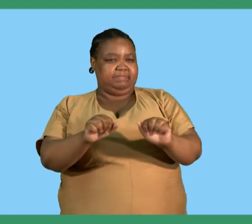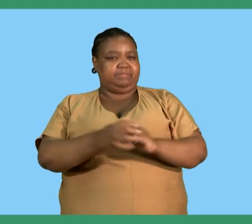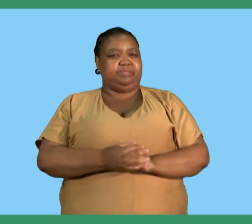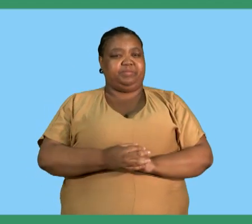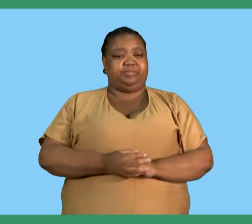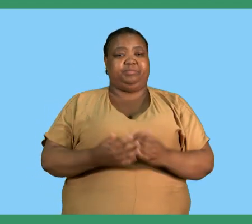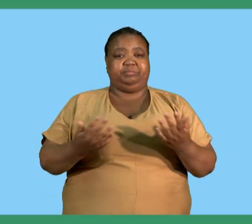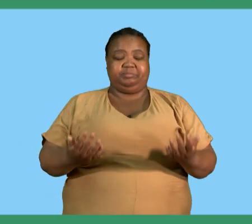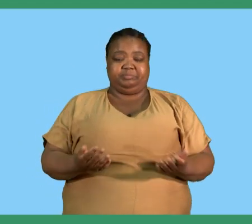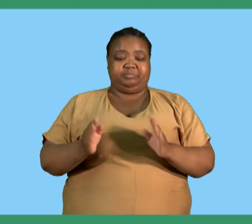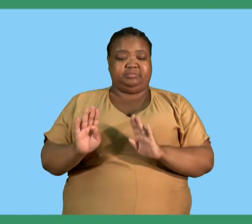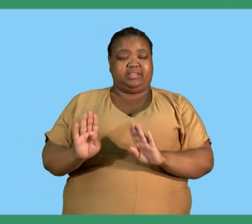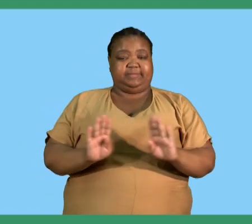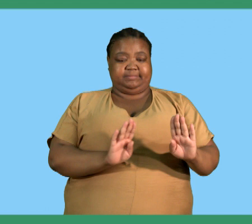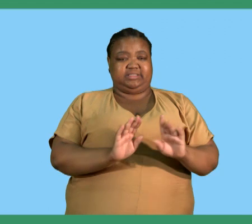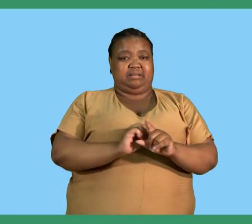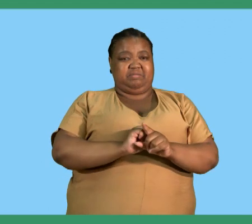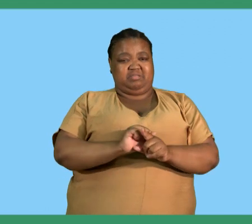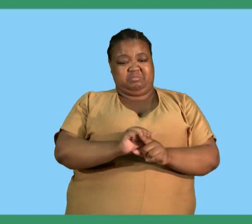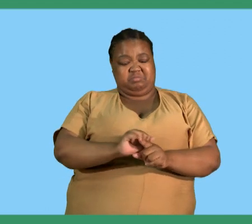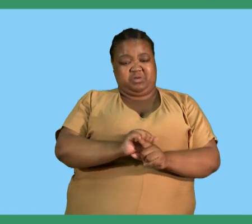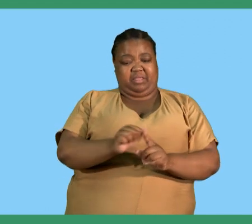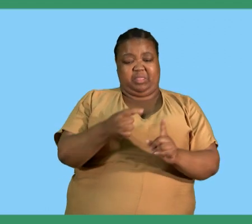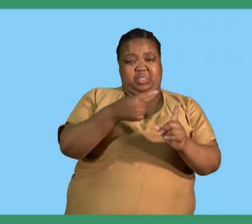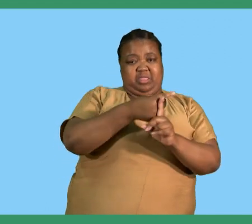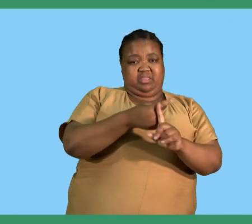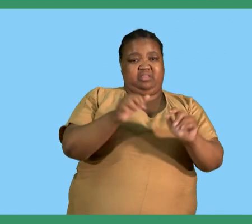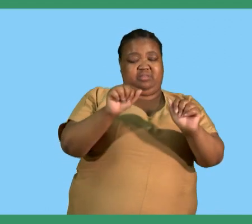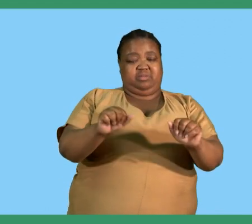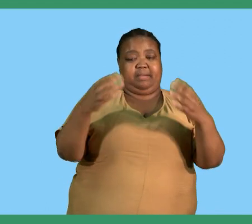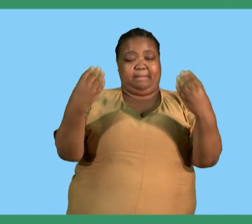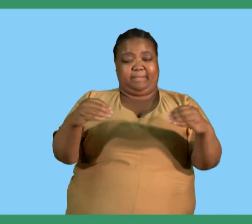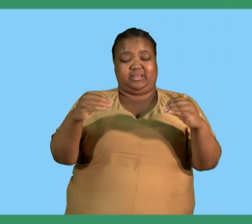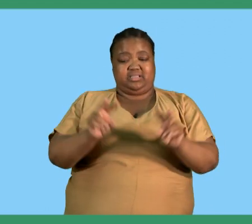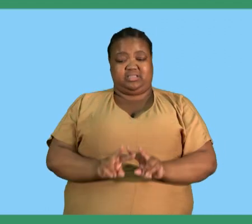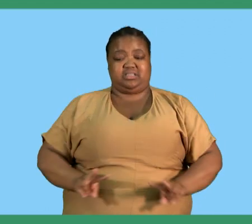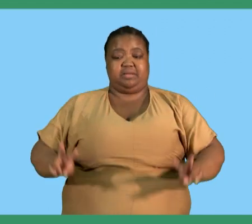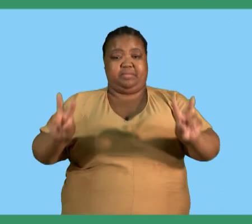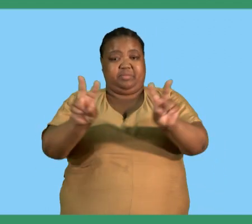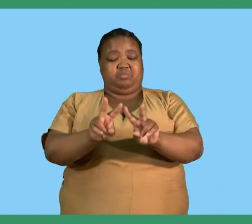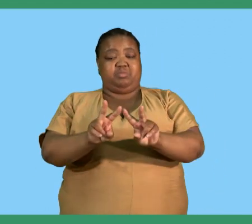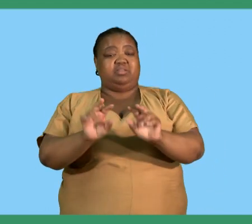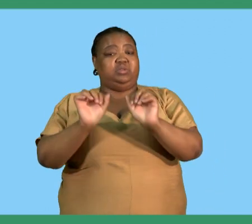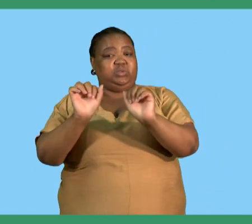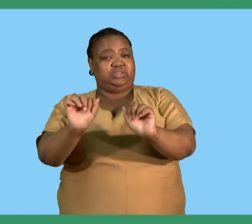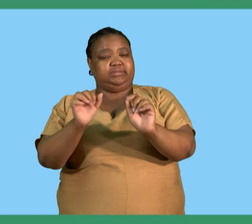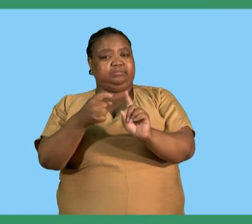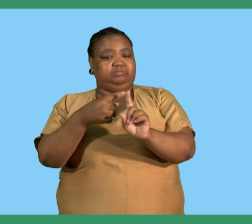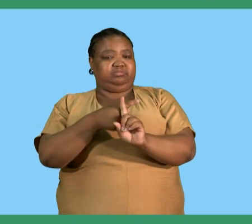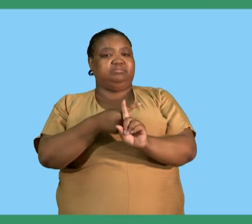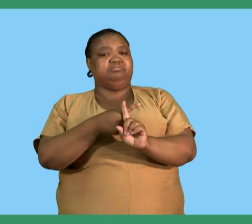on the other hand, is when the business acts with a different set of values of what is